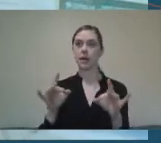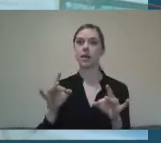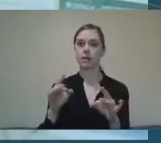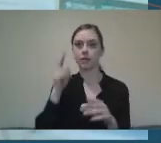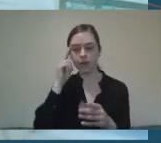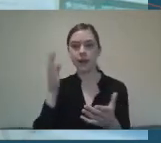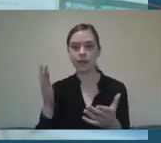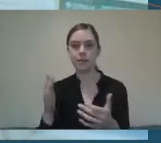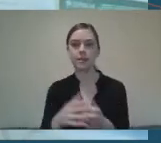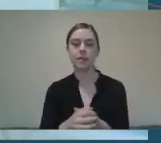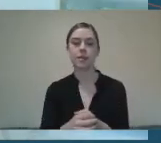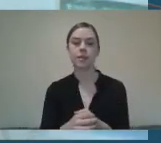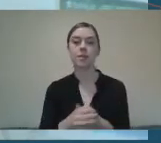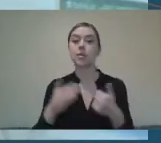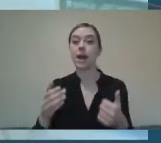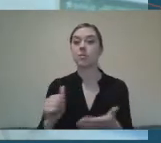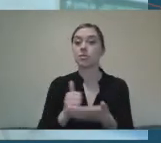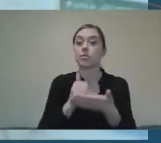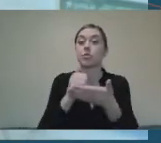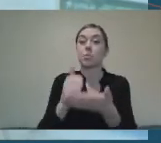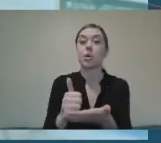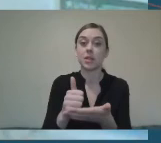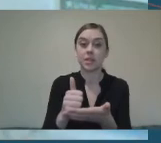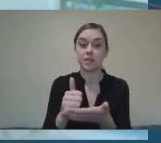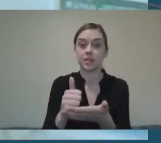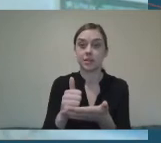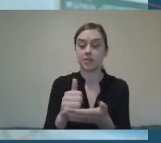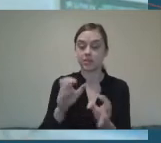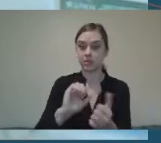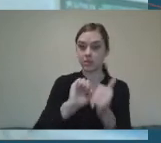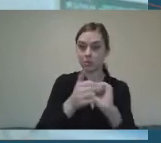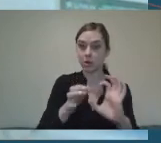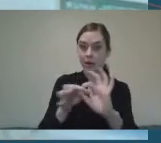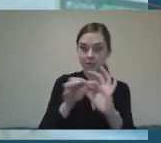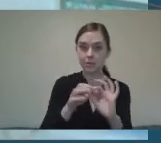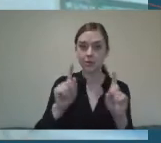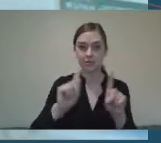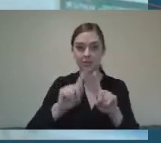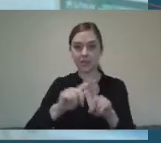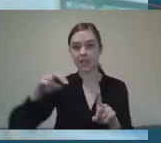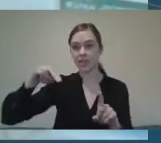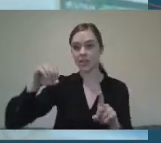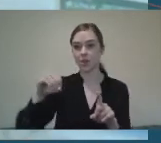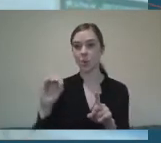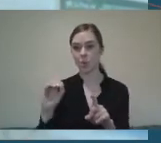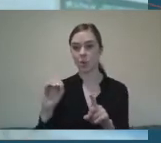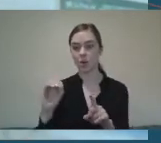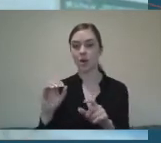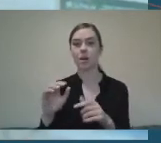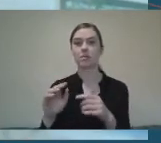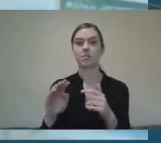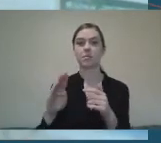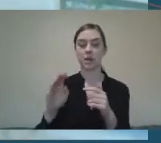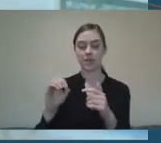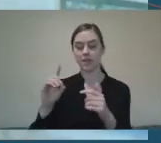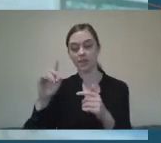at supporting through the local sports partnerships, but also with the national governing bodies. There's been a specific working group set up in response